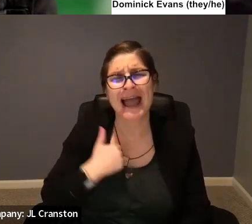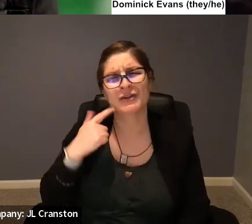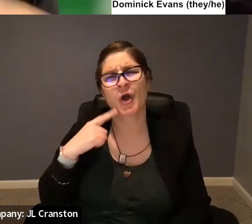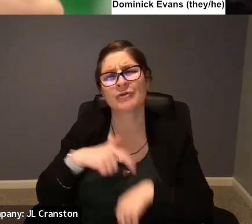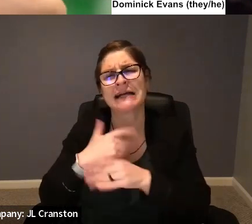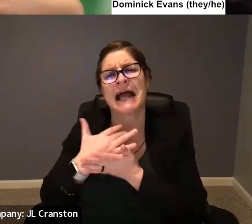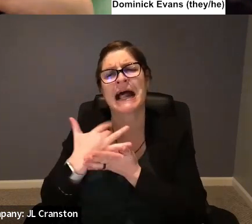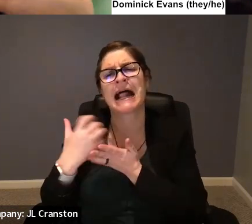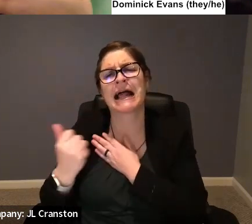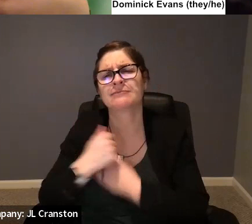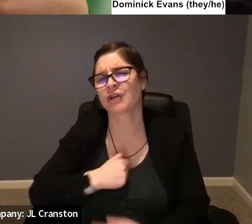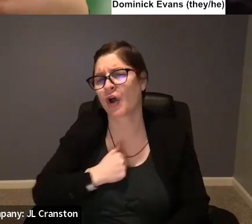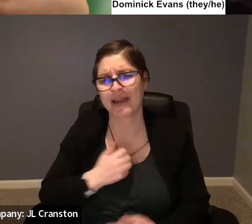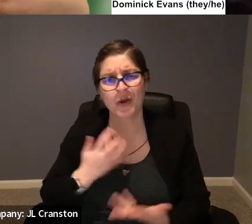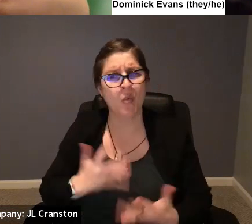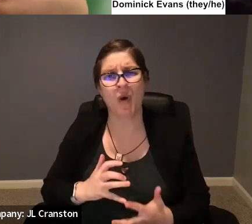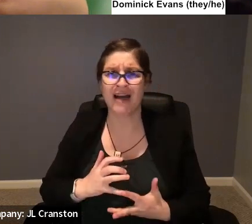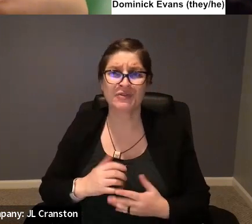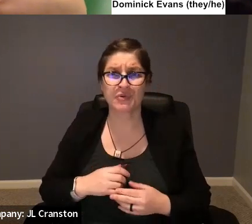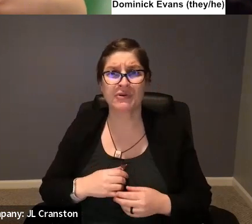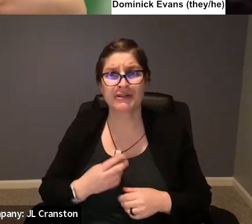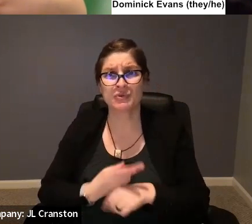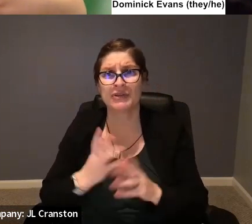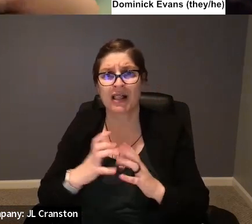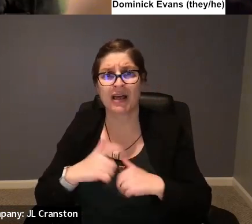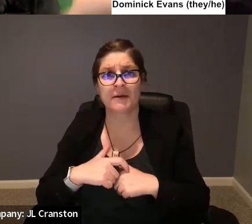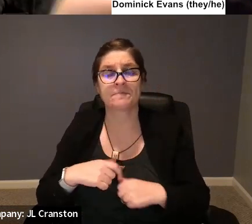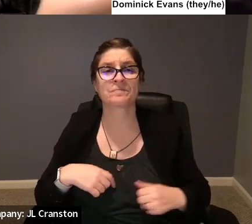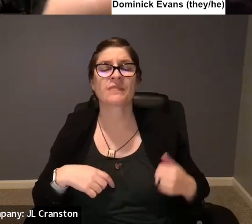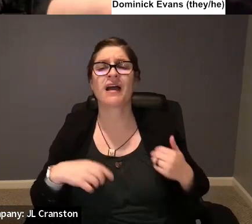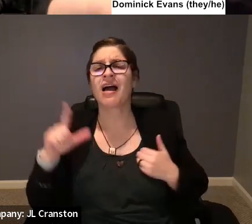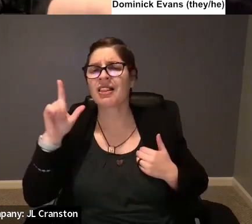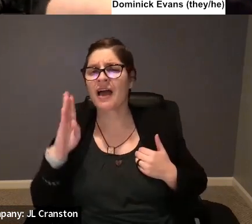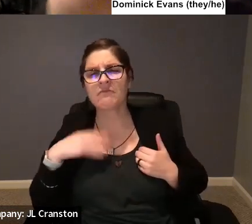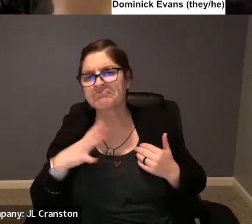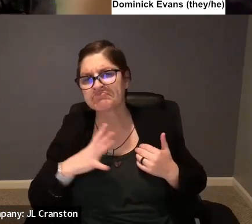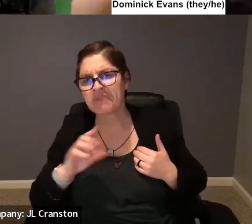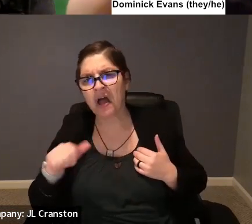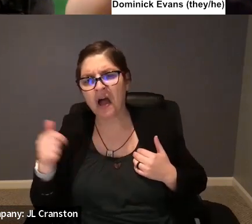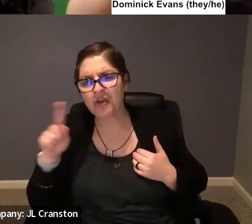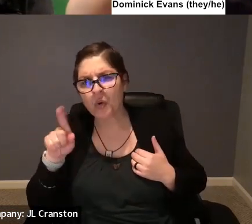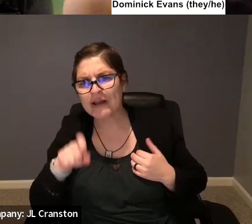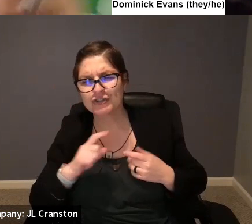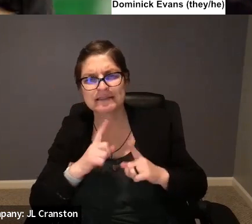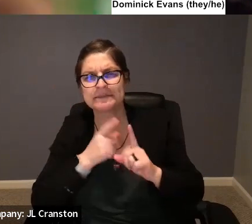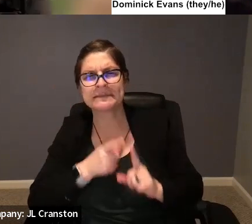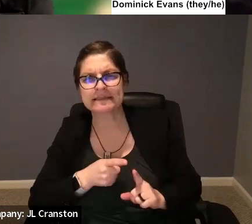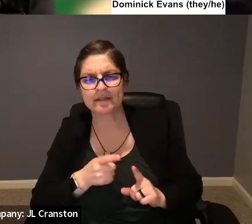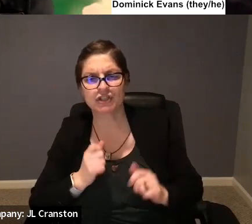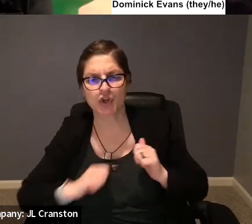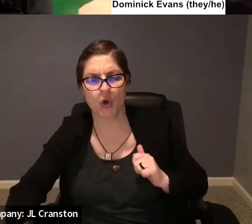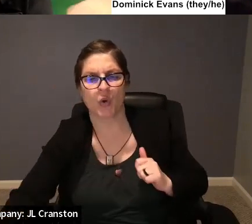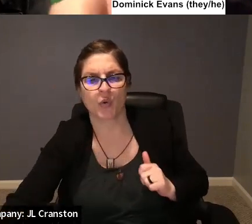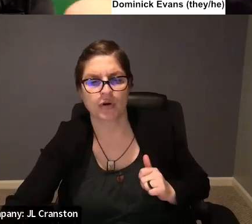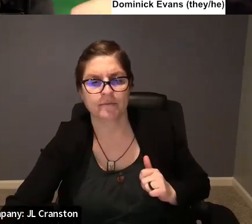of time. I don't want to take up too much time. So this is Lydia. The other question was about this specific show, and Kristen, I